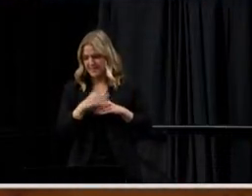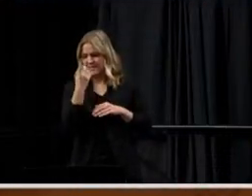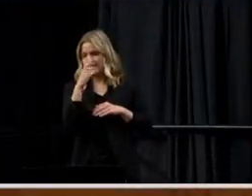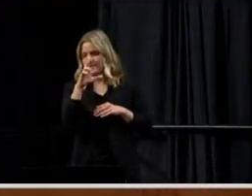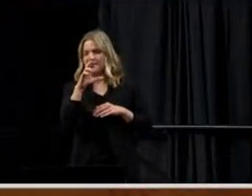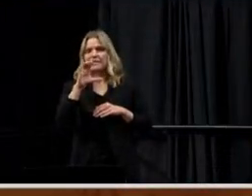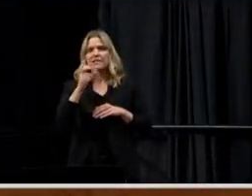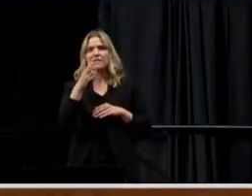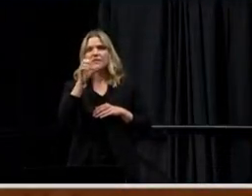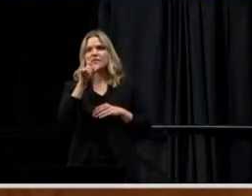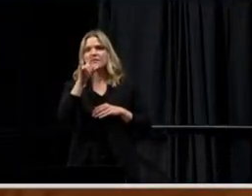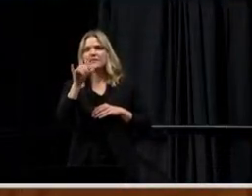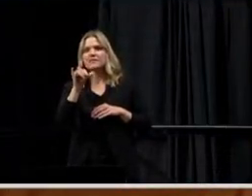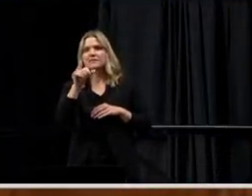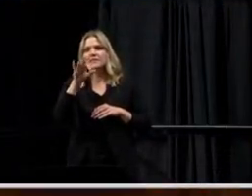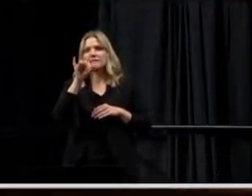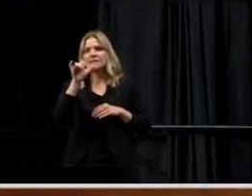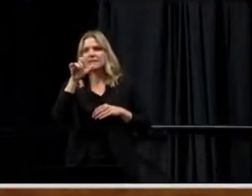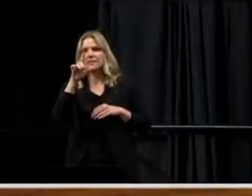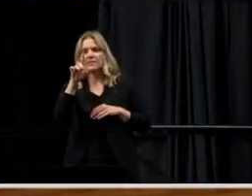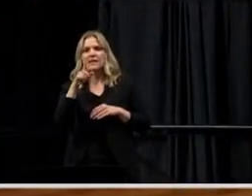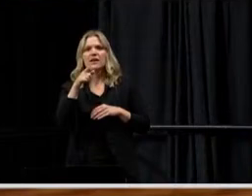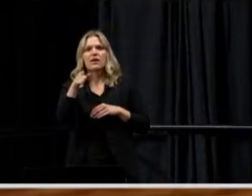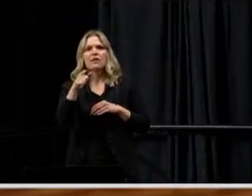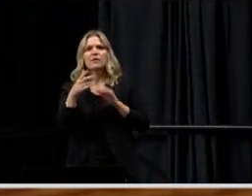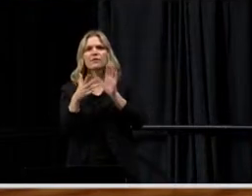Dr. Christy Field, Freshman Academy Principal.